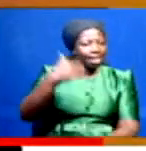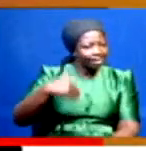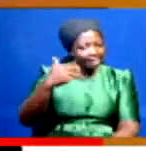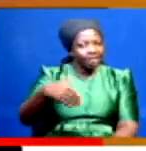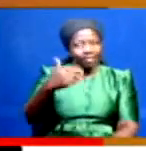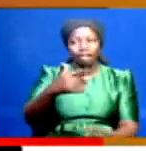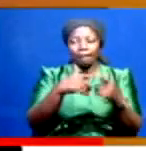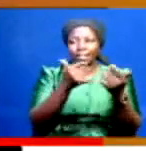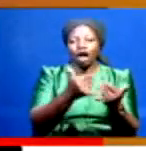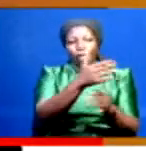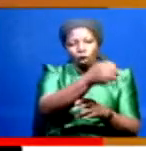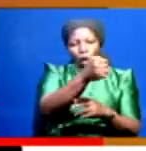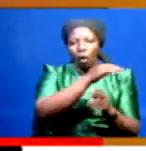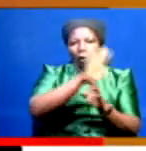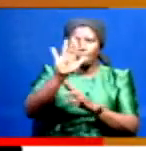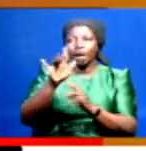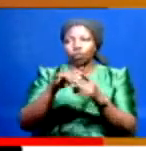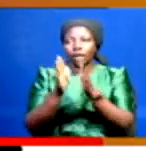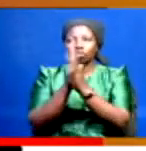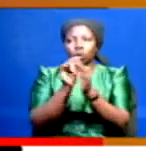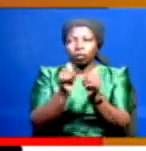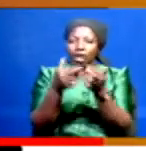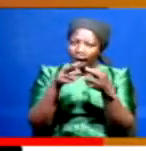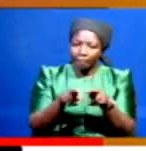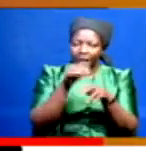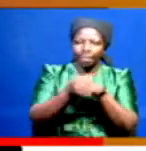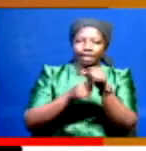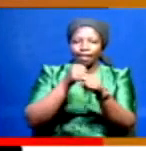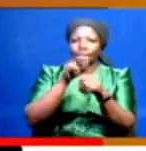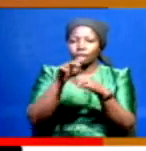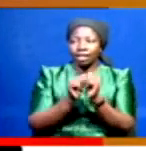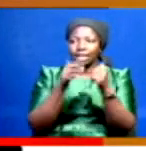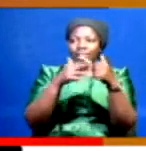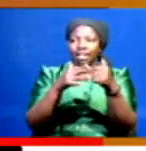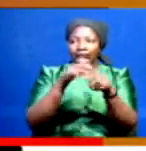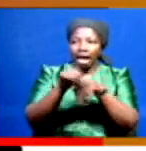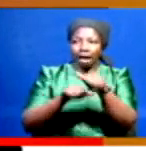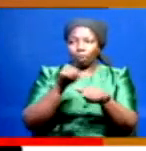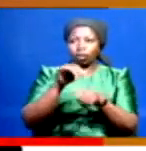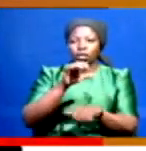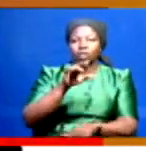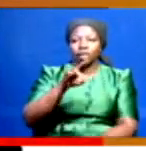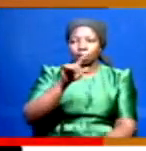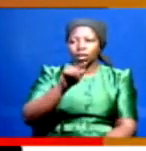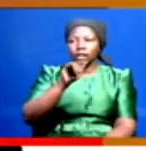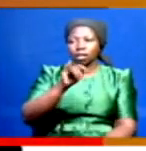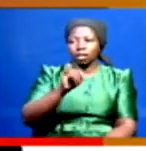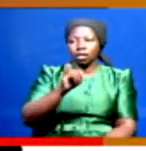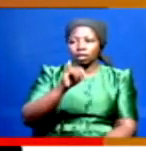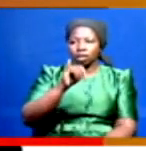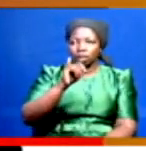go back to a study that was done in 2019 in regards to Cultism, and then we go back to this live